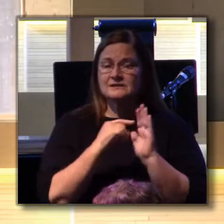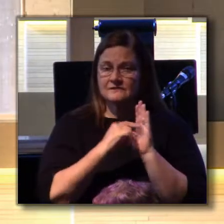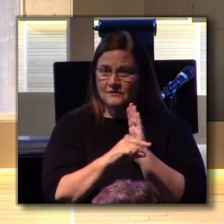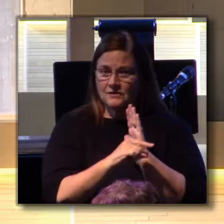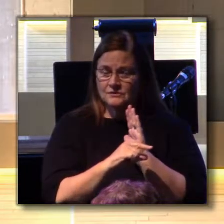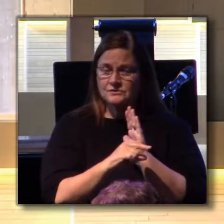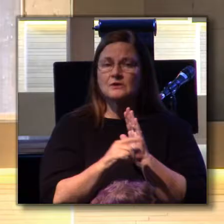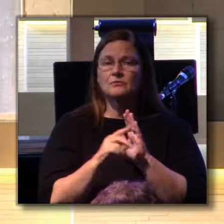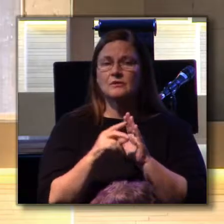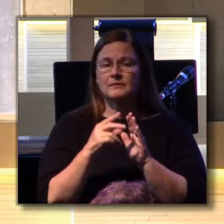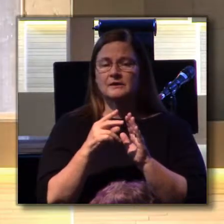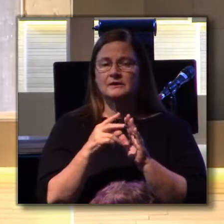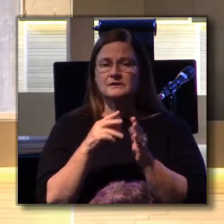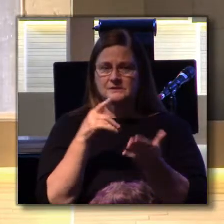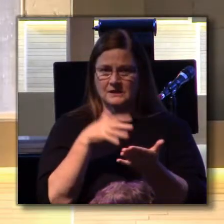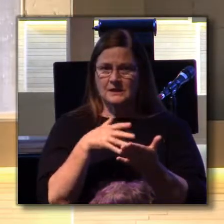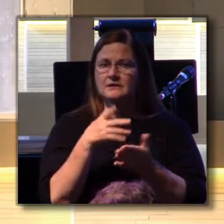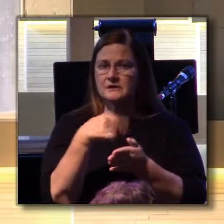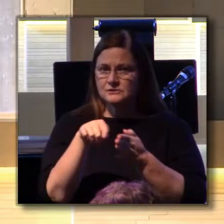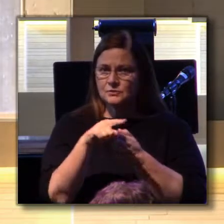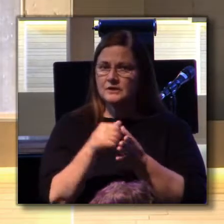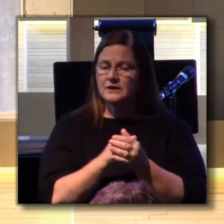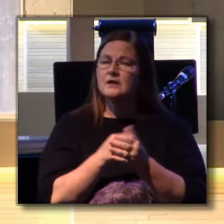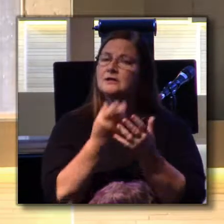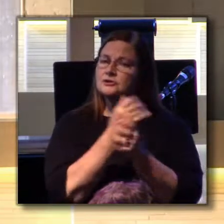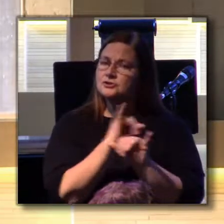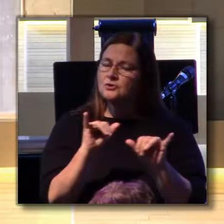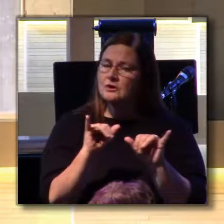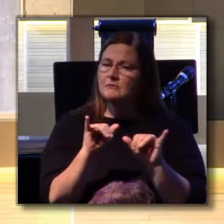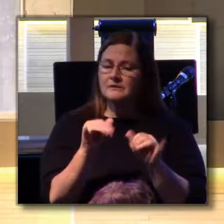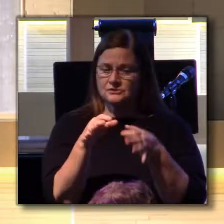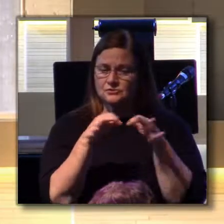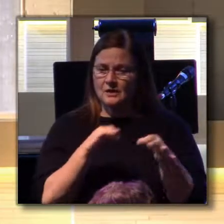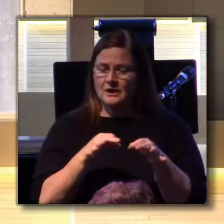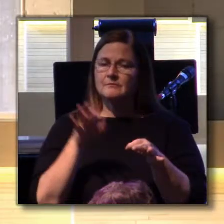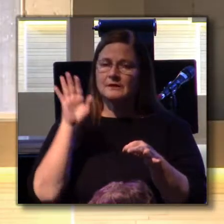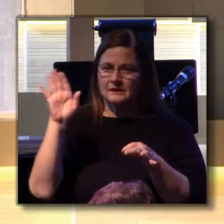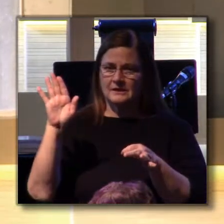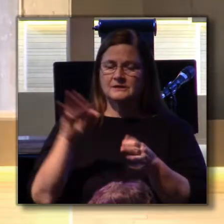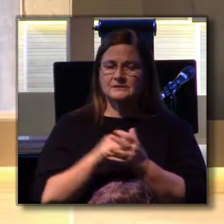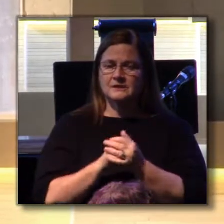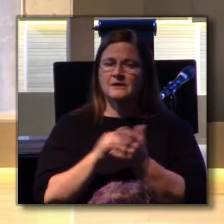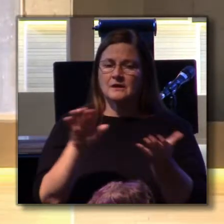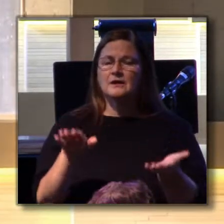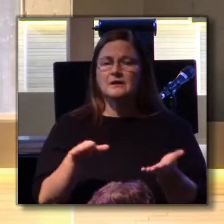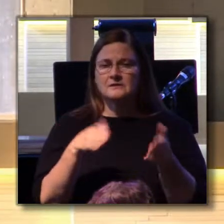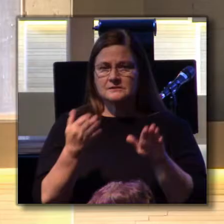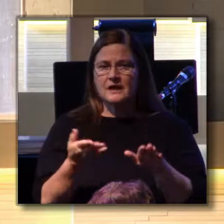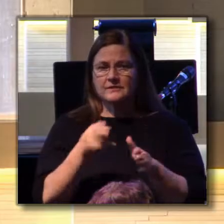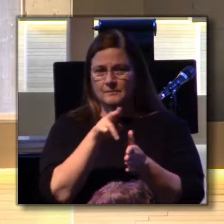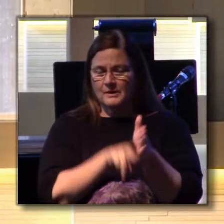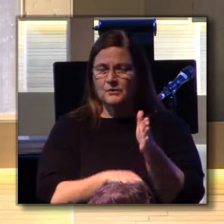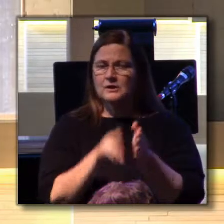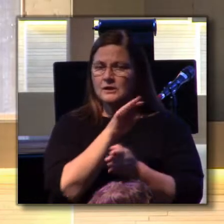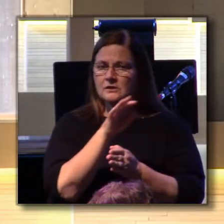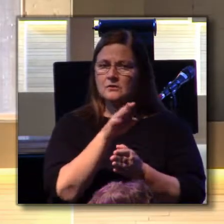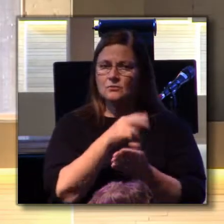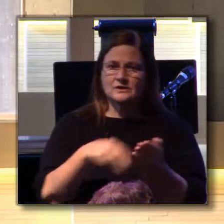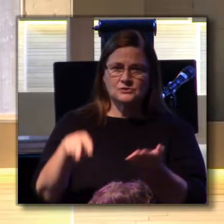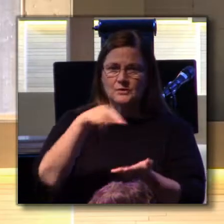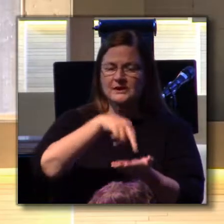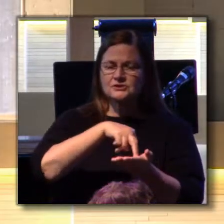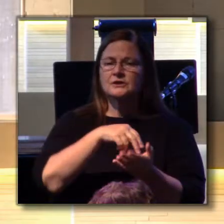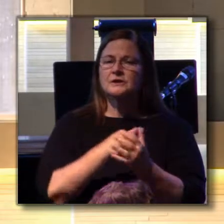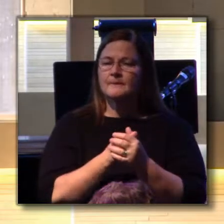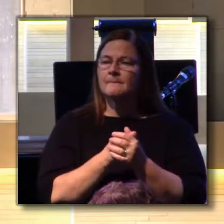we'll see Yeshua once again describing his death, burial, and resurrection. And he's pointing ahead and he's saying, this is what God